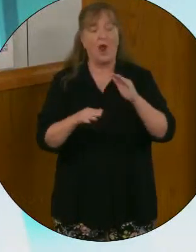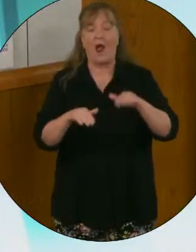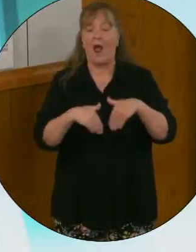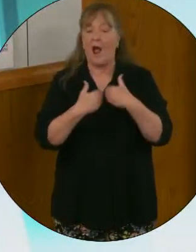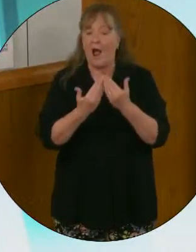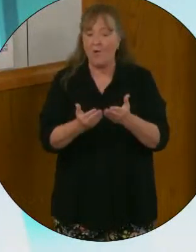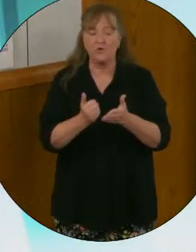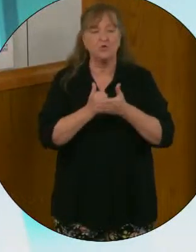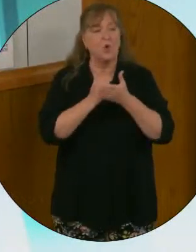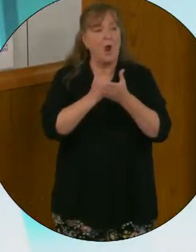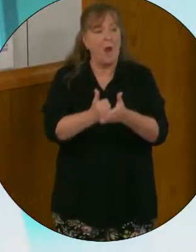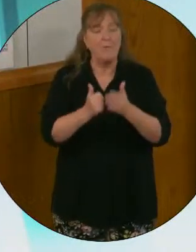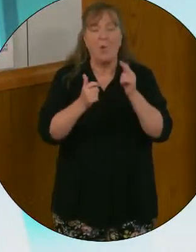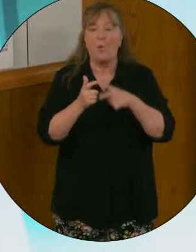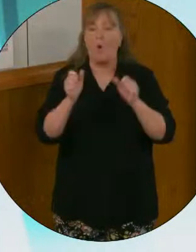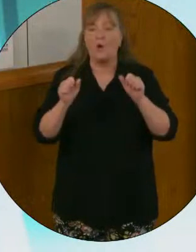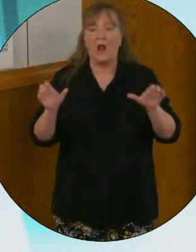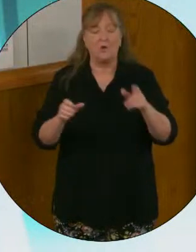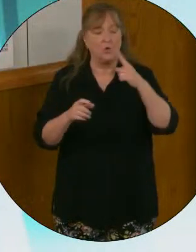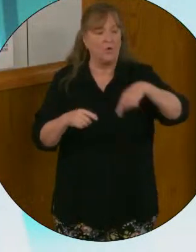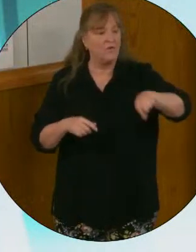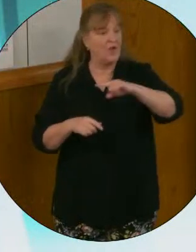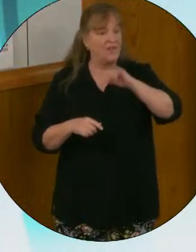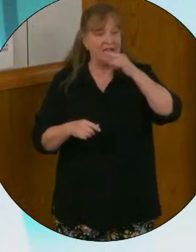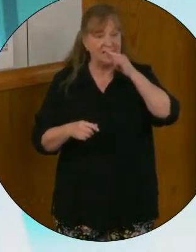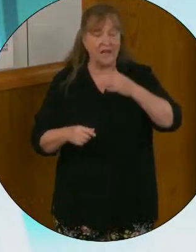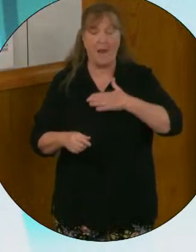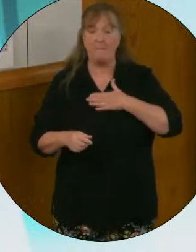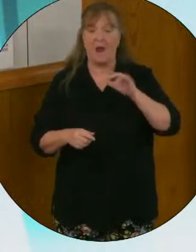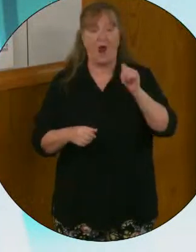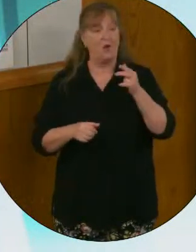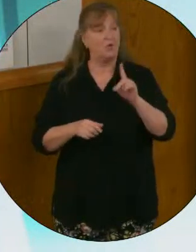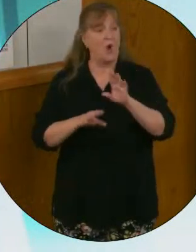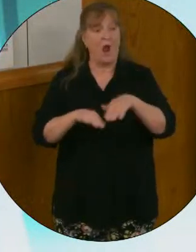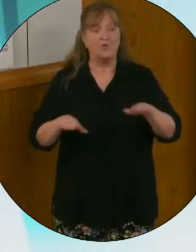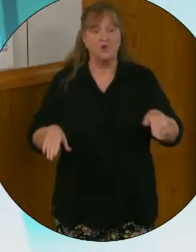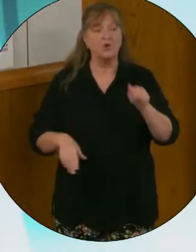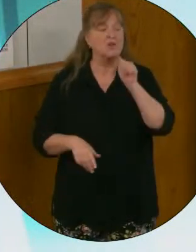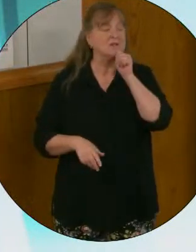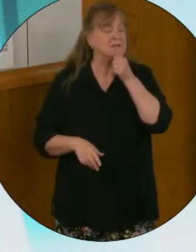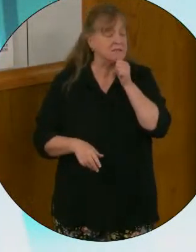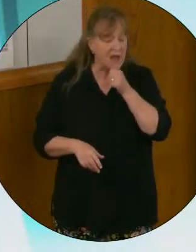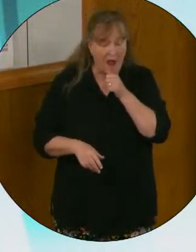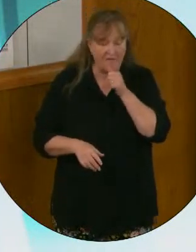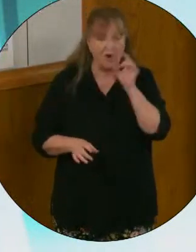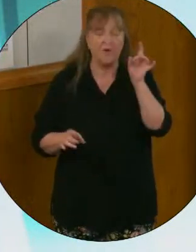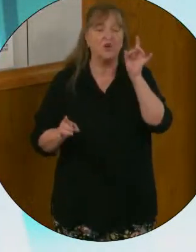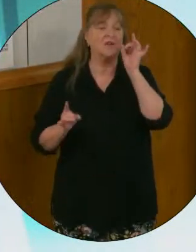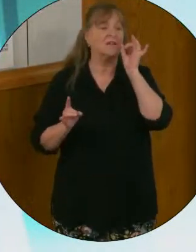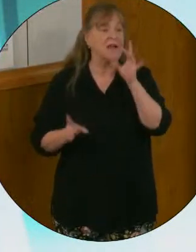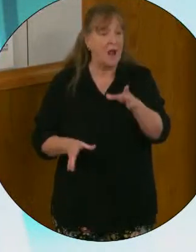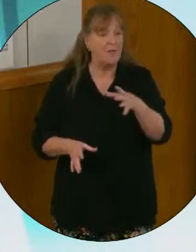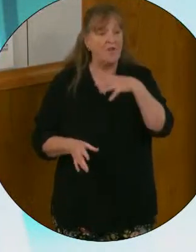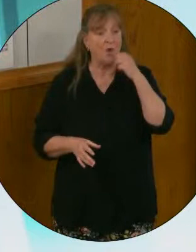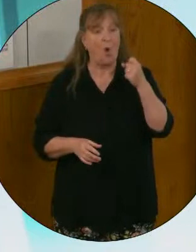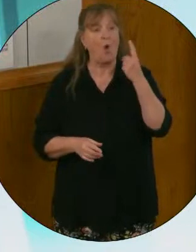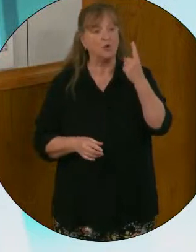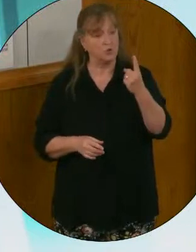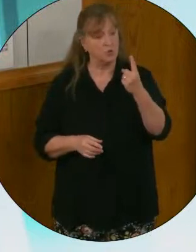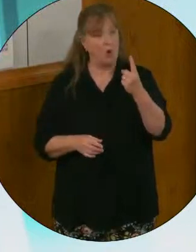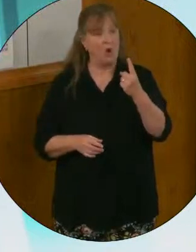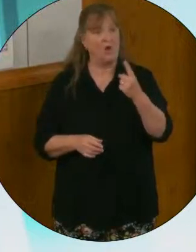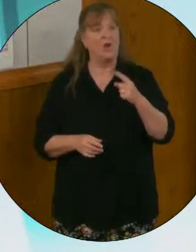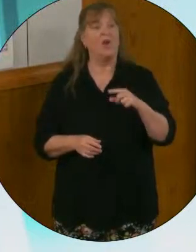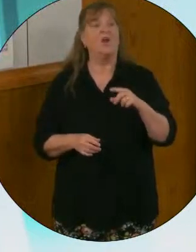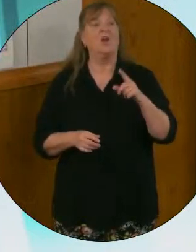to help and what we can do for these kids. My grandchildren suffered terribly. The oldest one tore out a